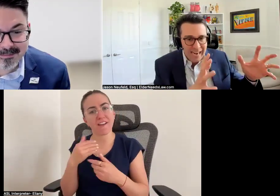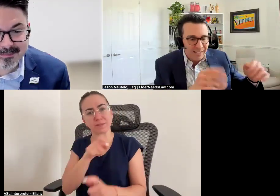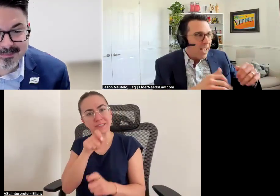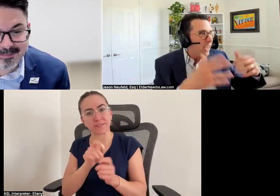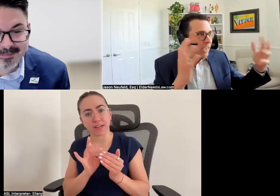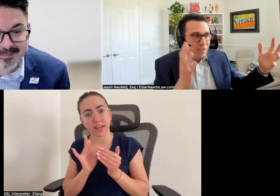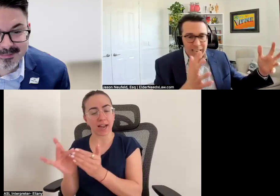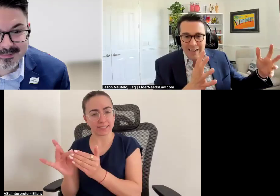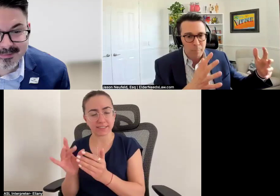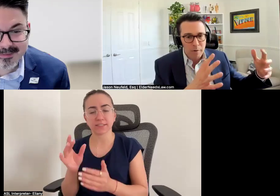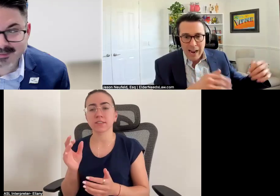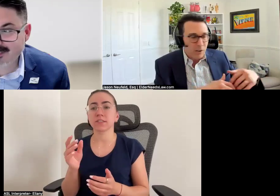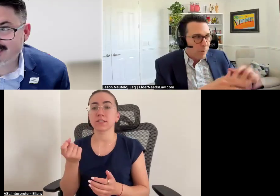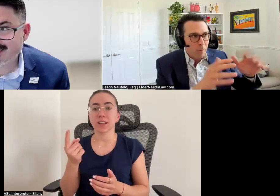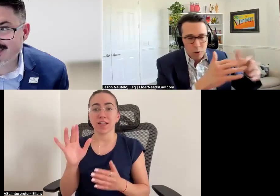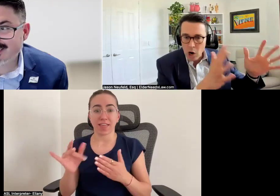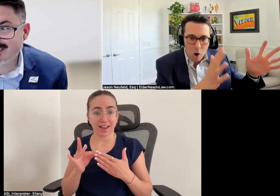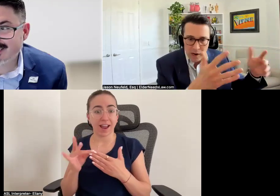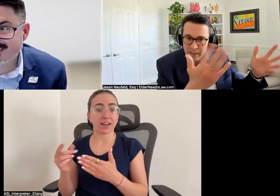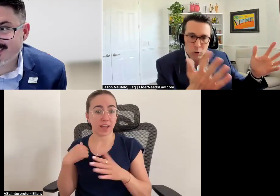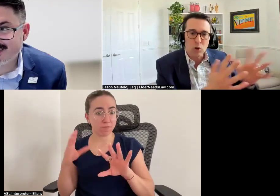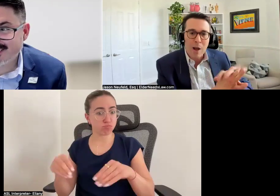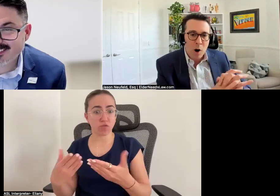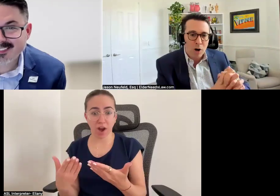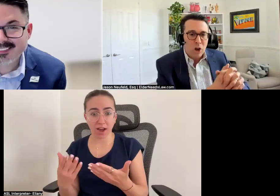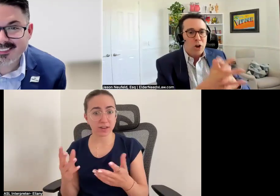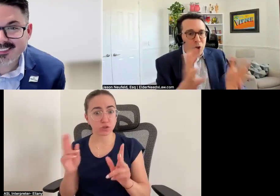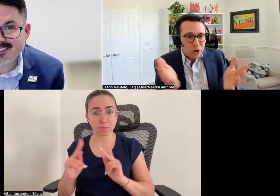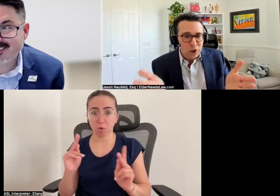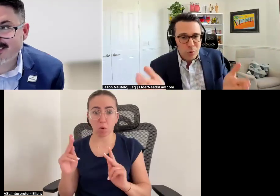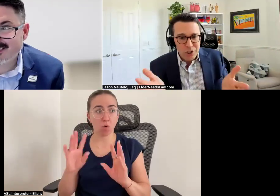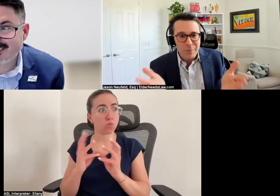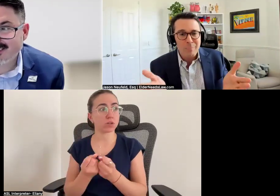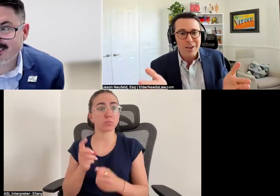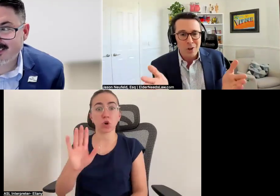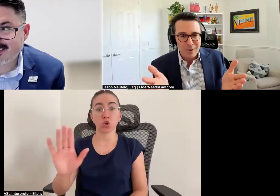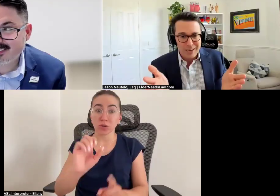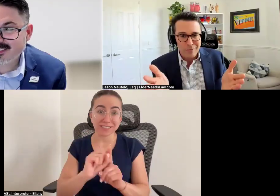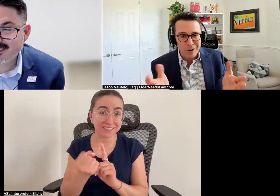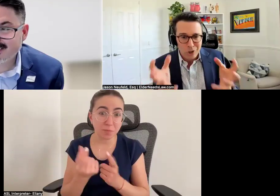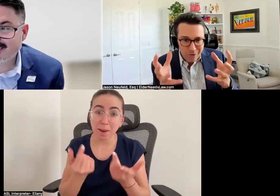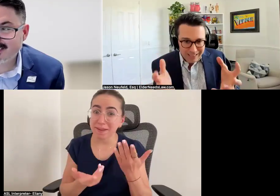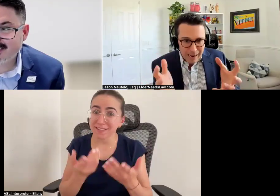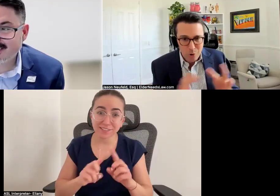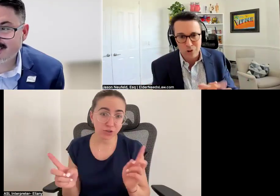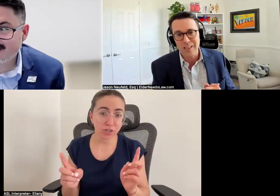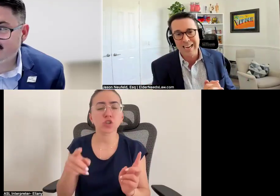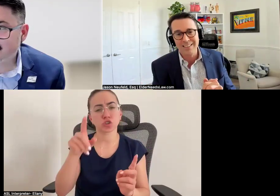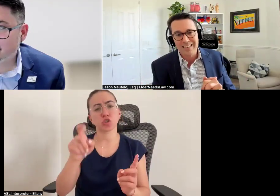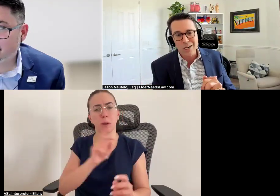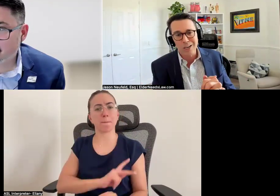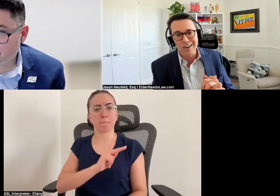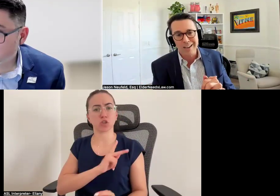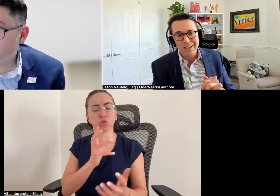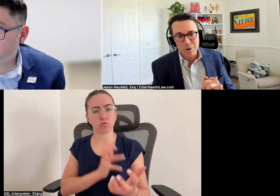the guidance, even the guidance I'm providing to people, in these sorts of webinars, your situation might be a little bit different. So you need that